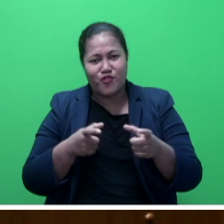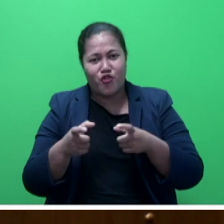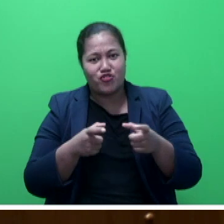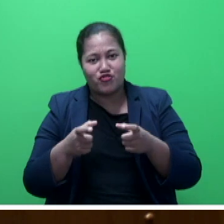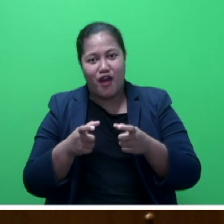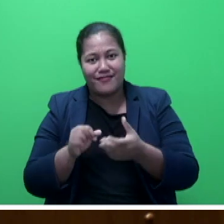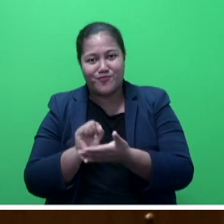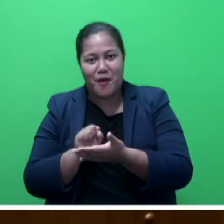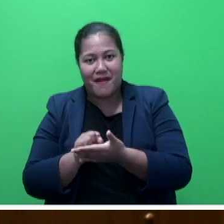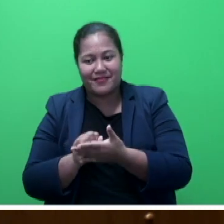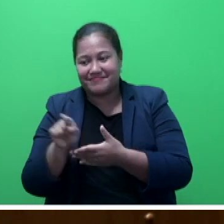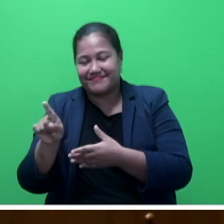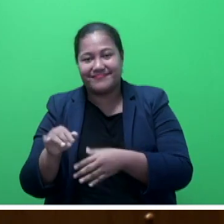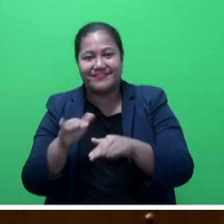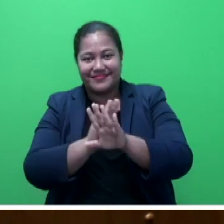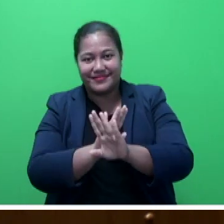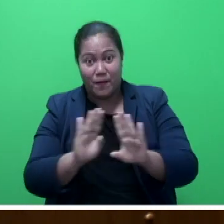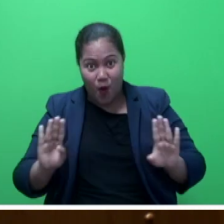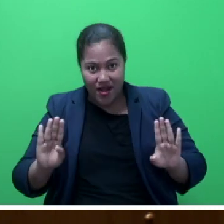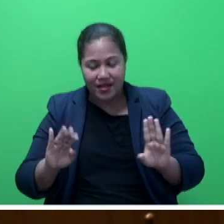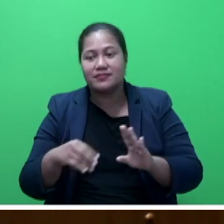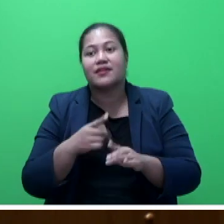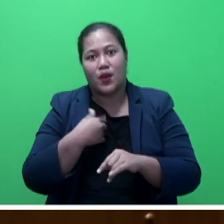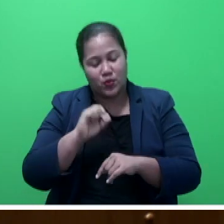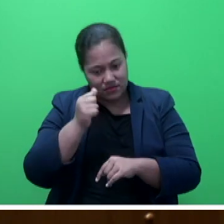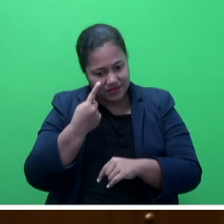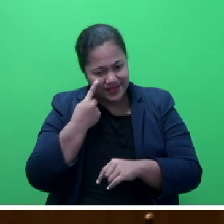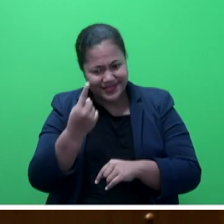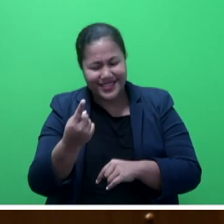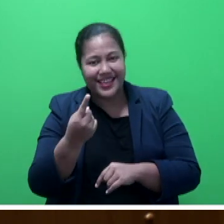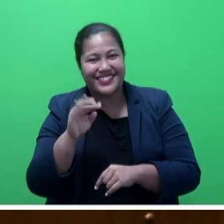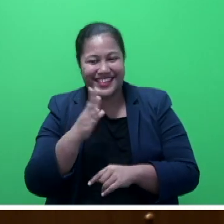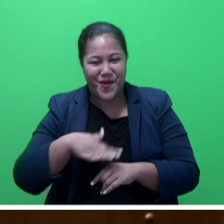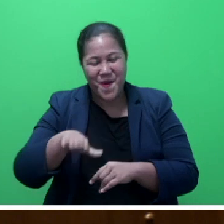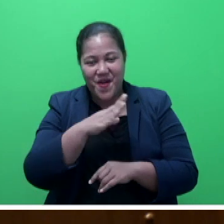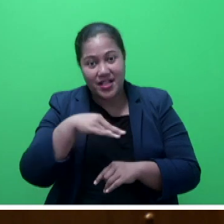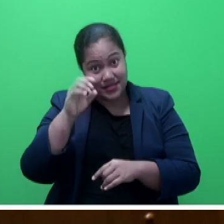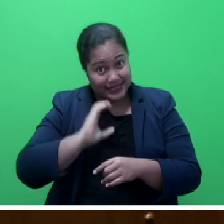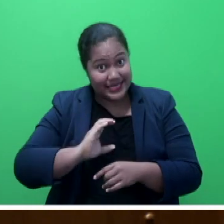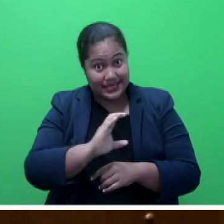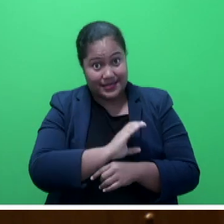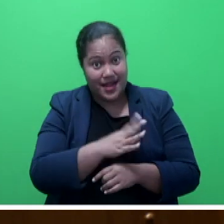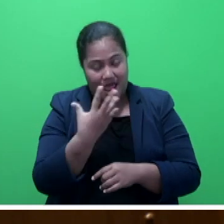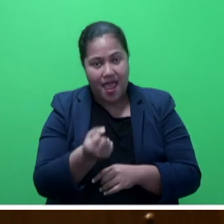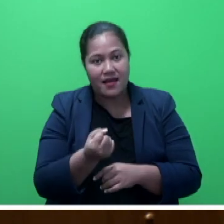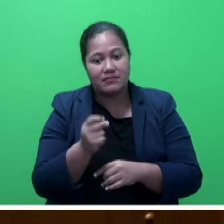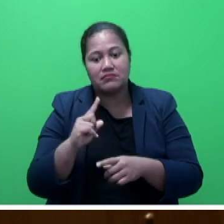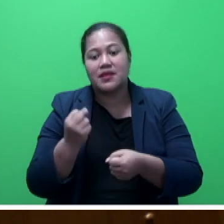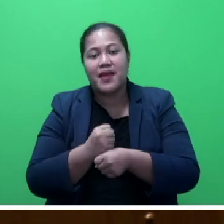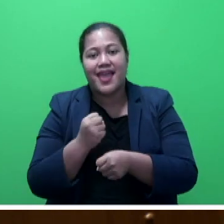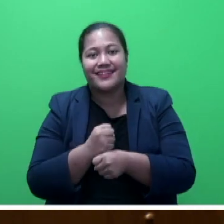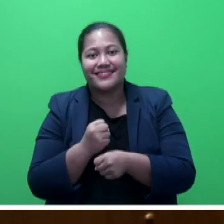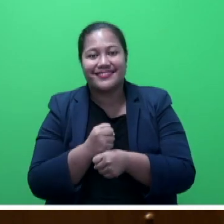border. And we will rely on ordinary citizens to cement the changes that we have made in the